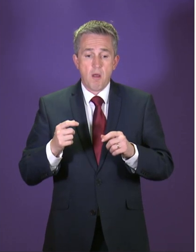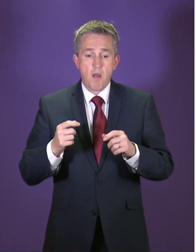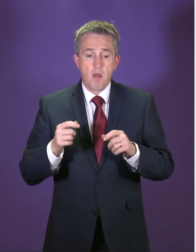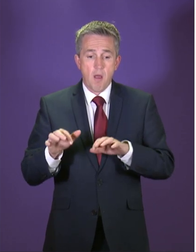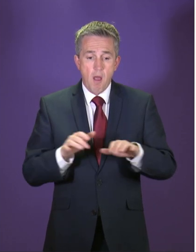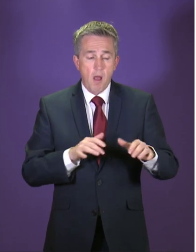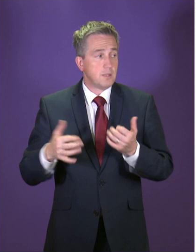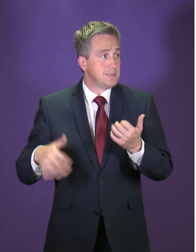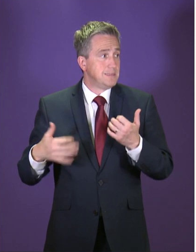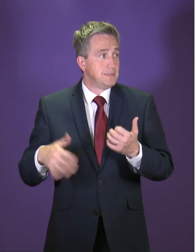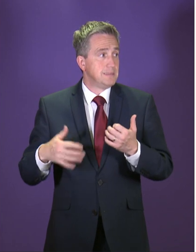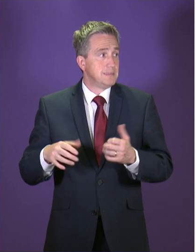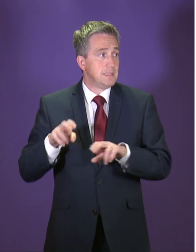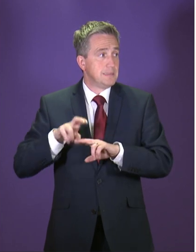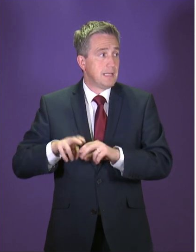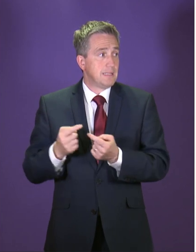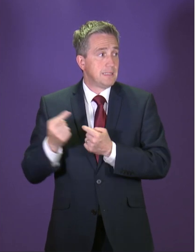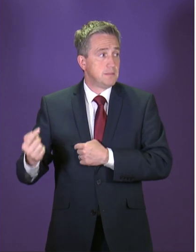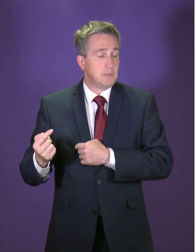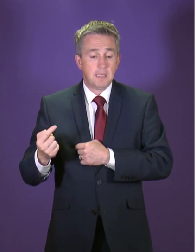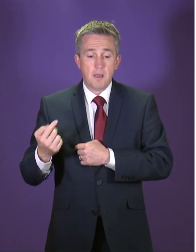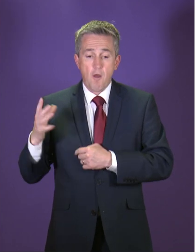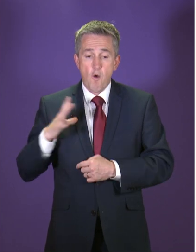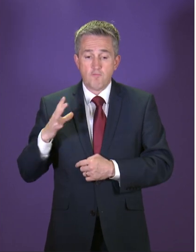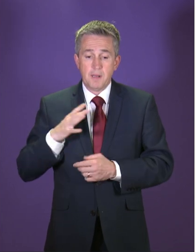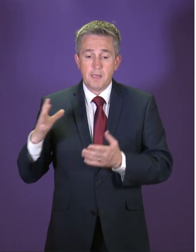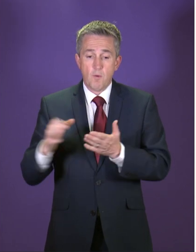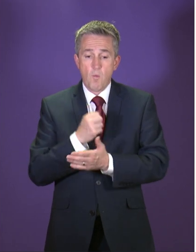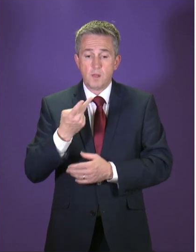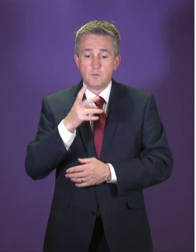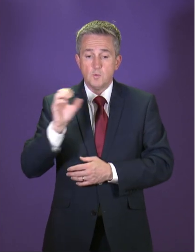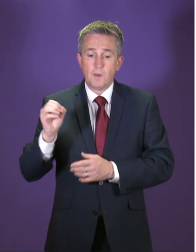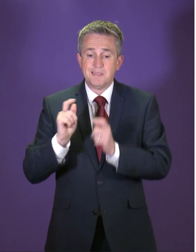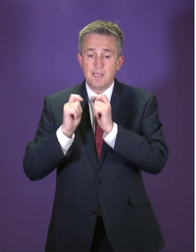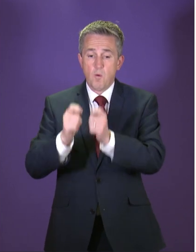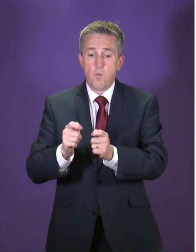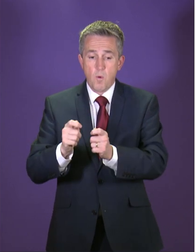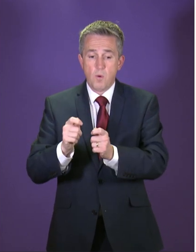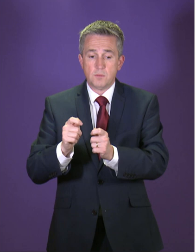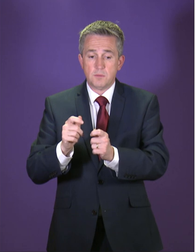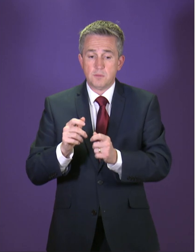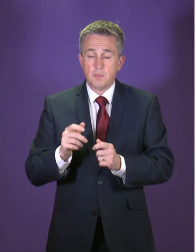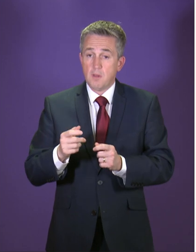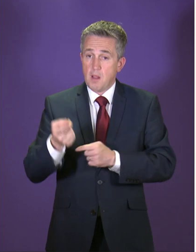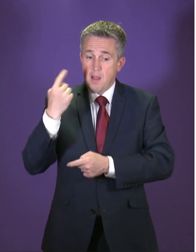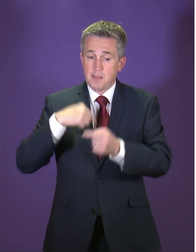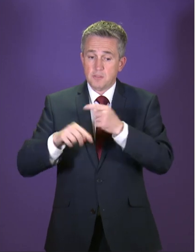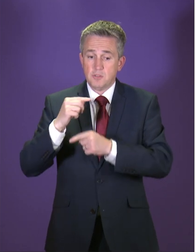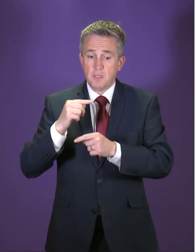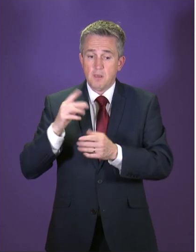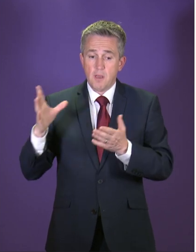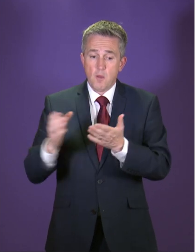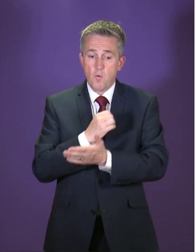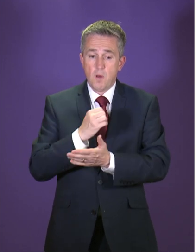my right-hand side here, who has already won 20 awards. And just last year, he won the